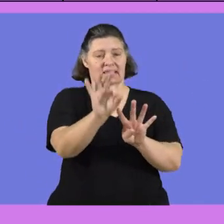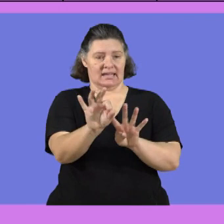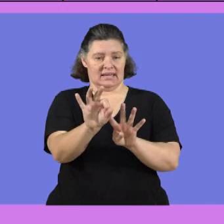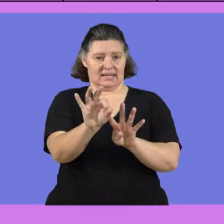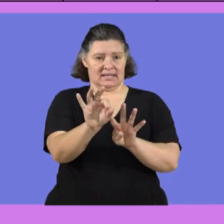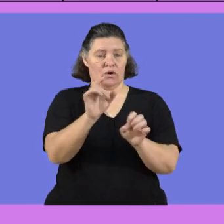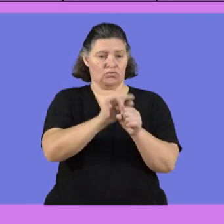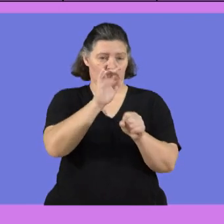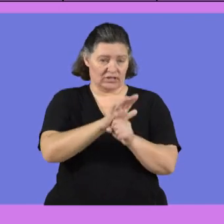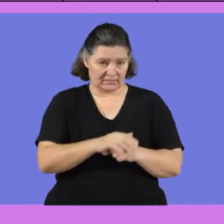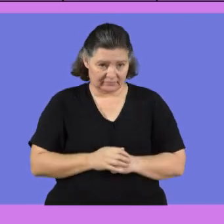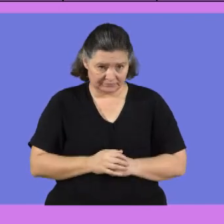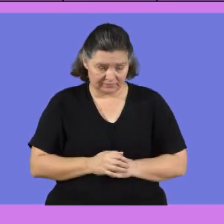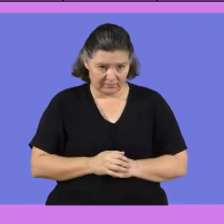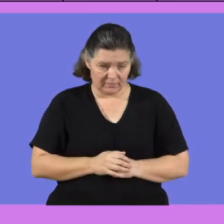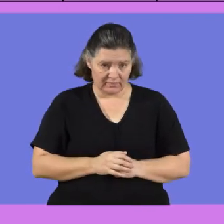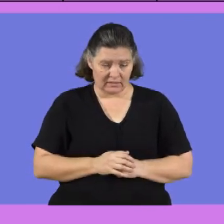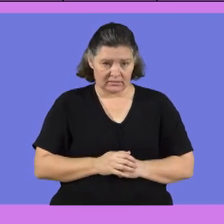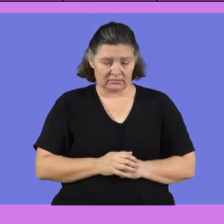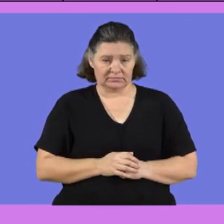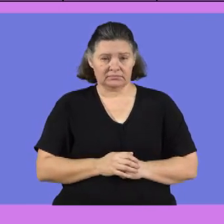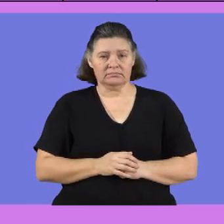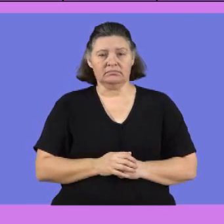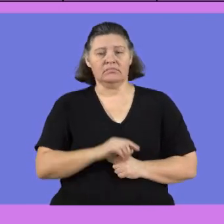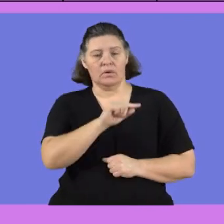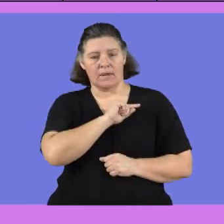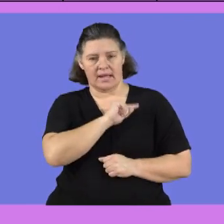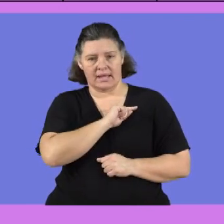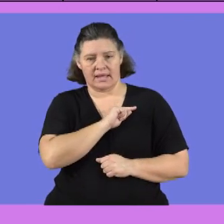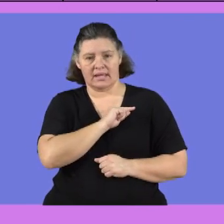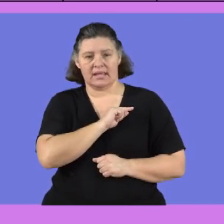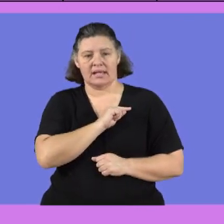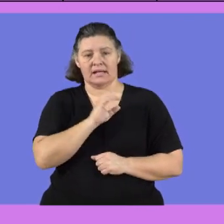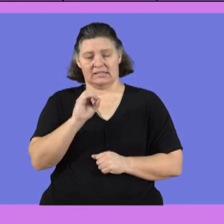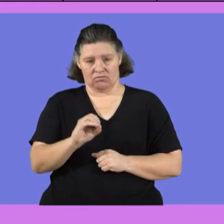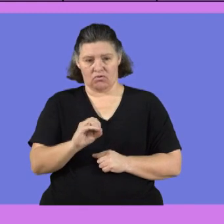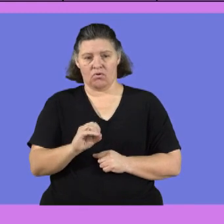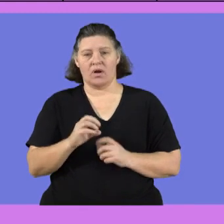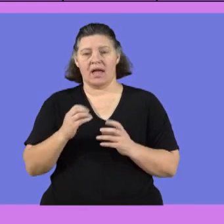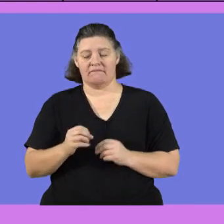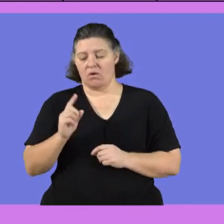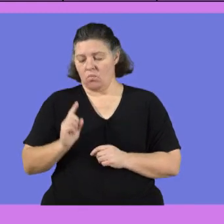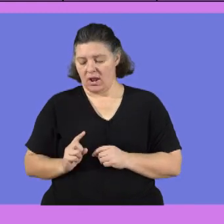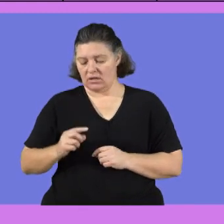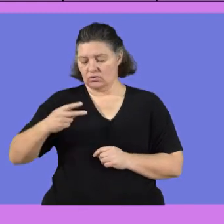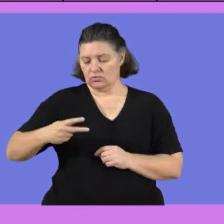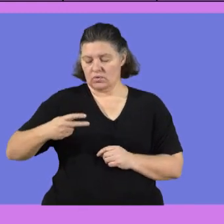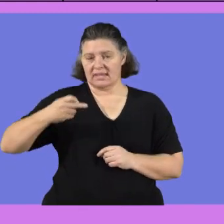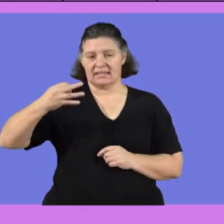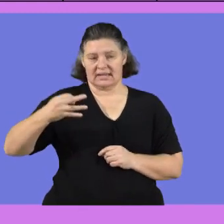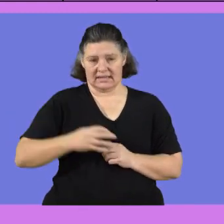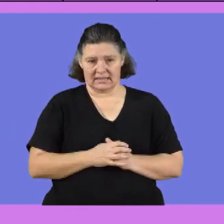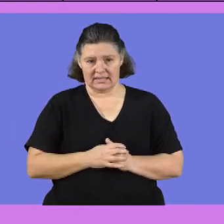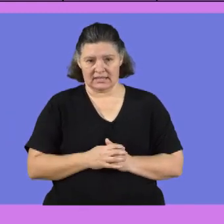and then we need to know the number of cans. The number of cans we said will be 3. Because this is your 0, you have 1,